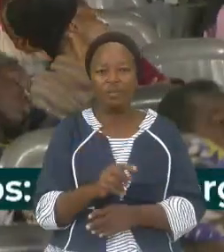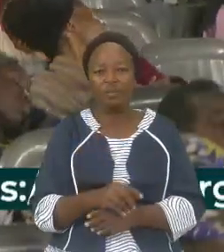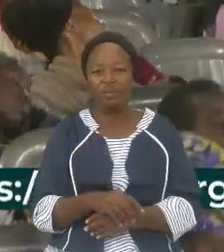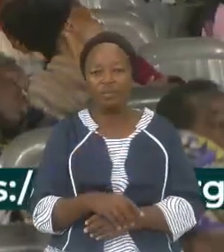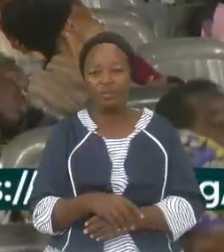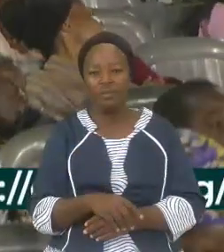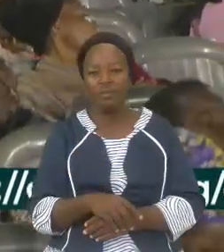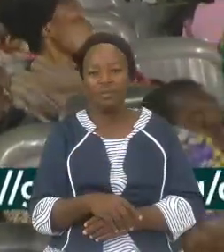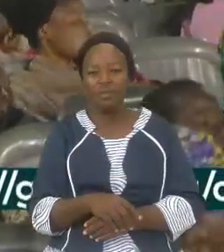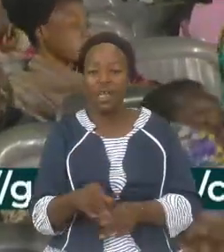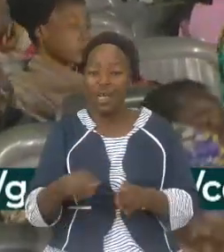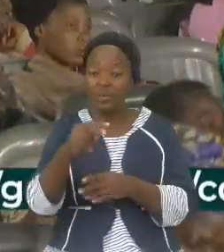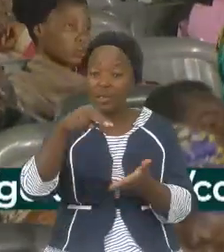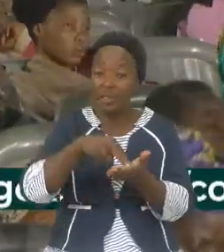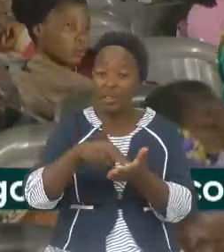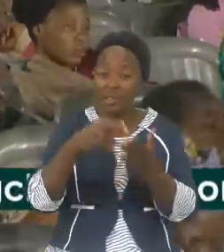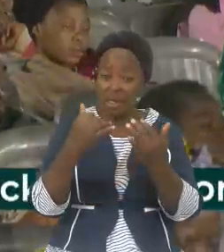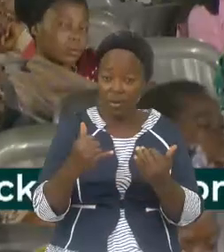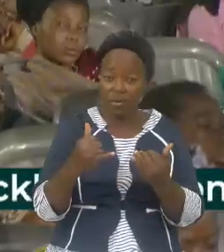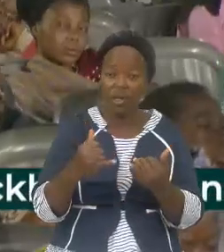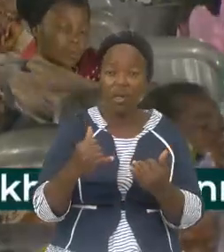angels are celebrating on your behalf.